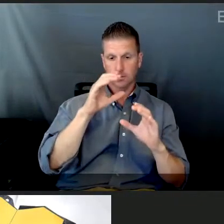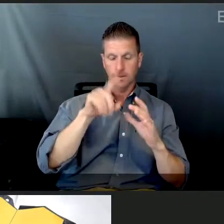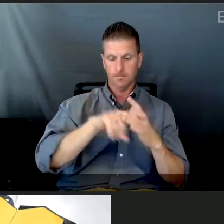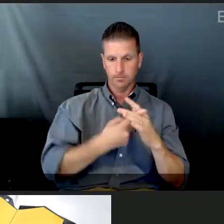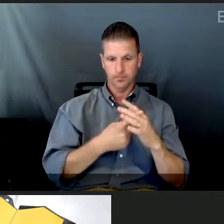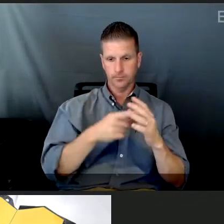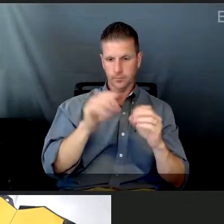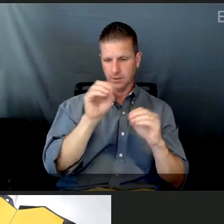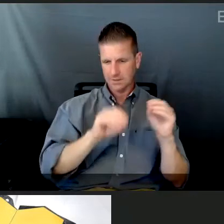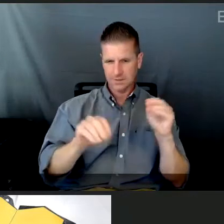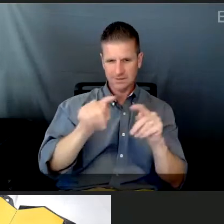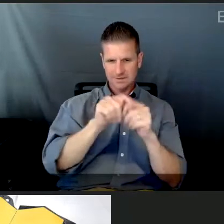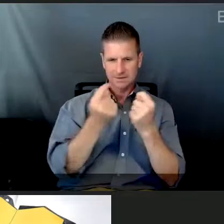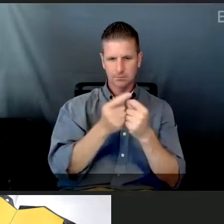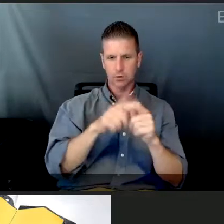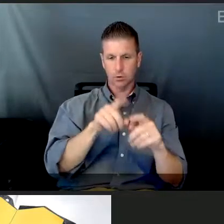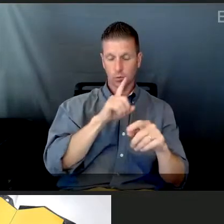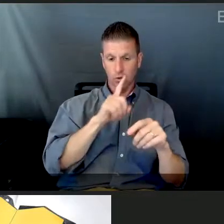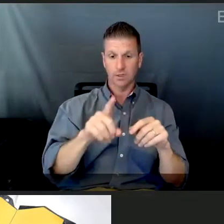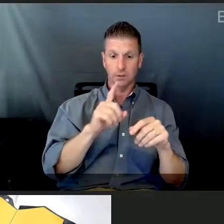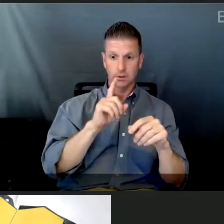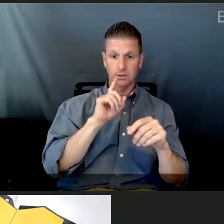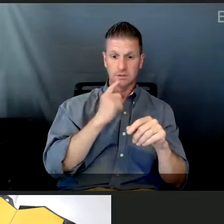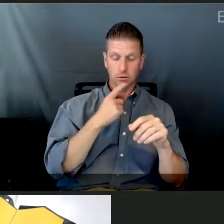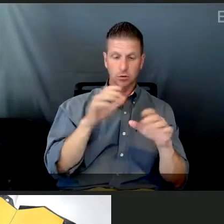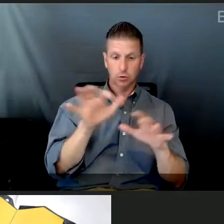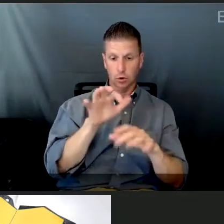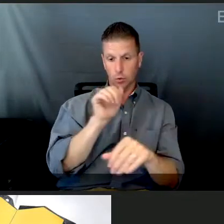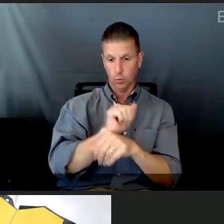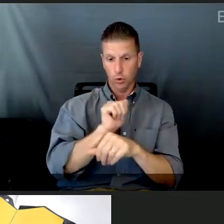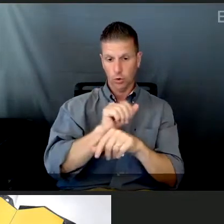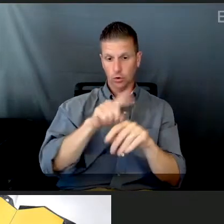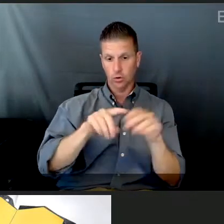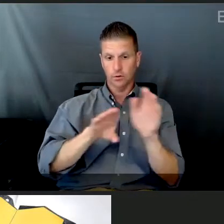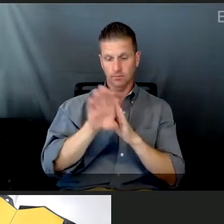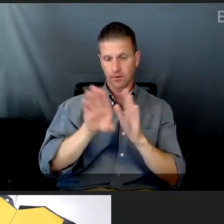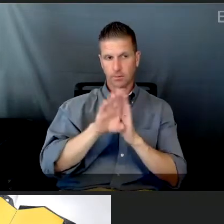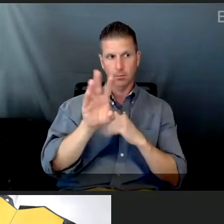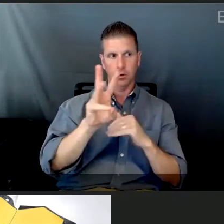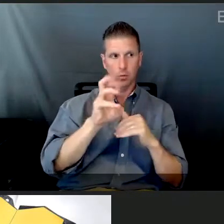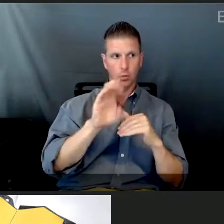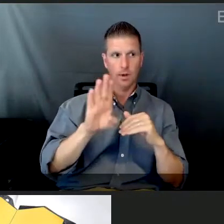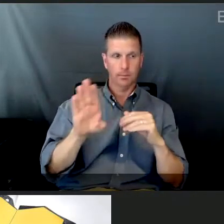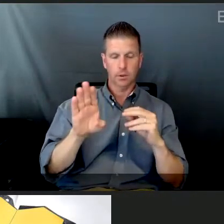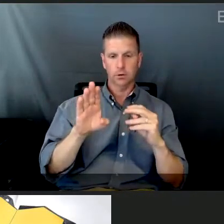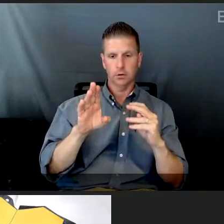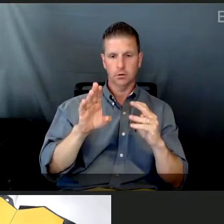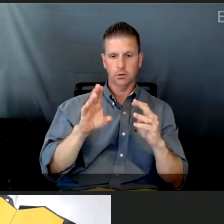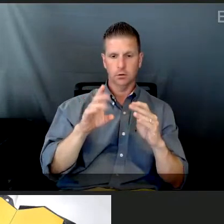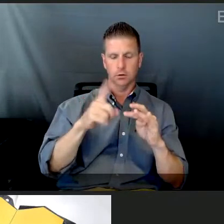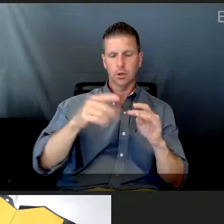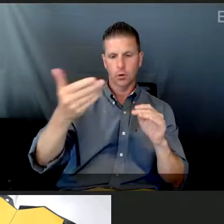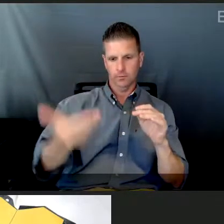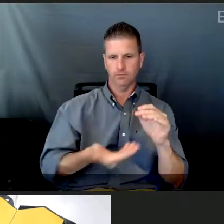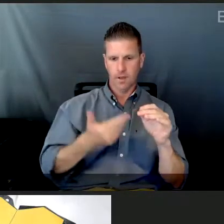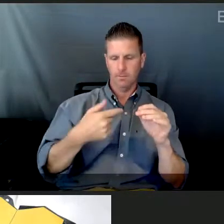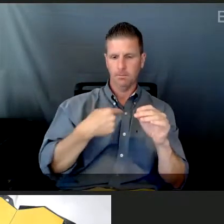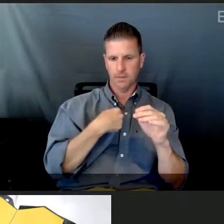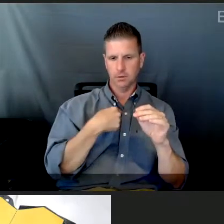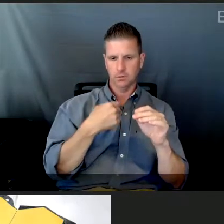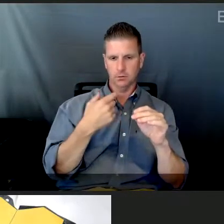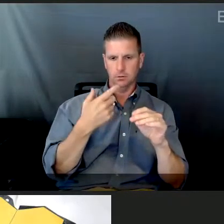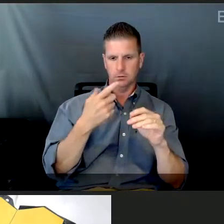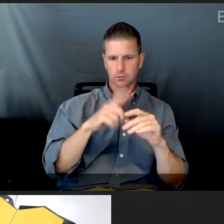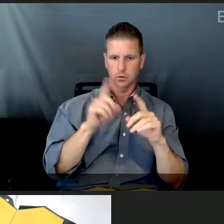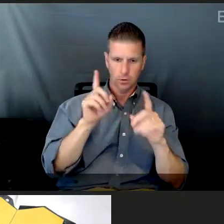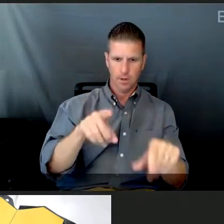assemble teams to really seriously do work to develop Webb, they invited me to, come